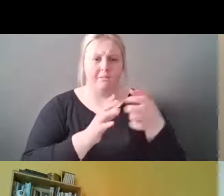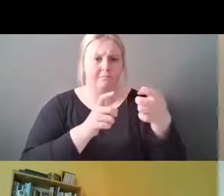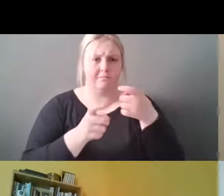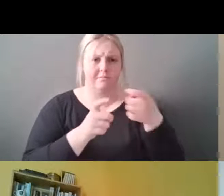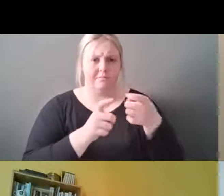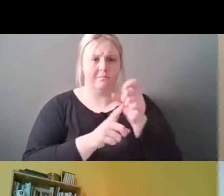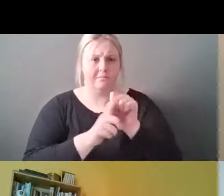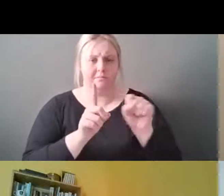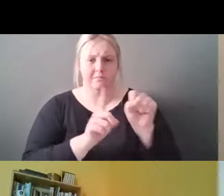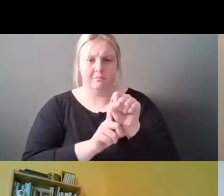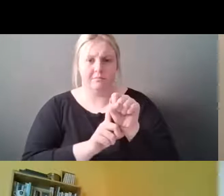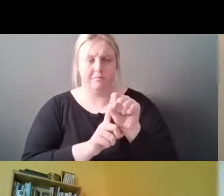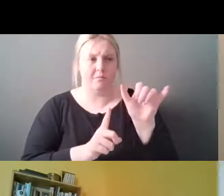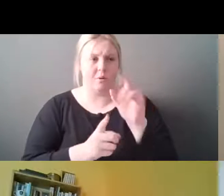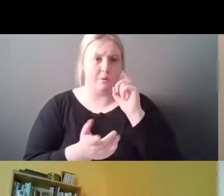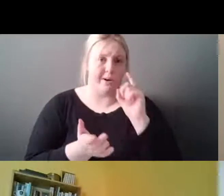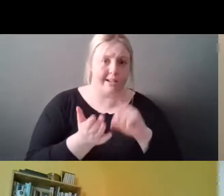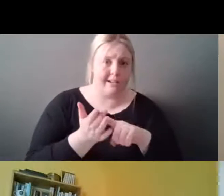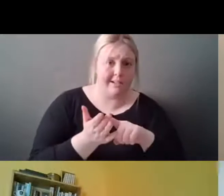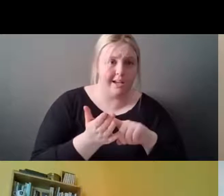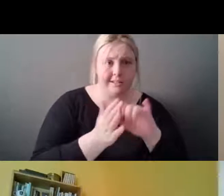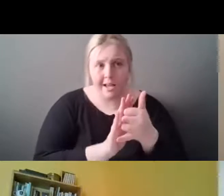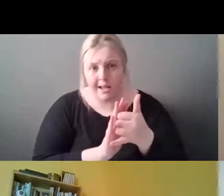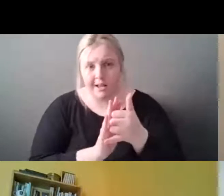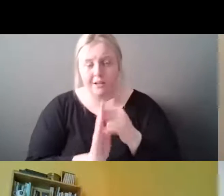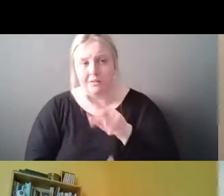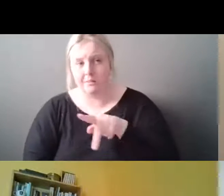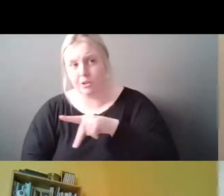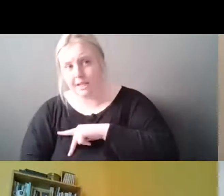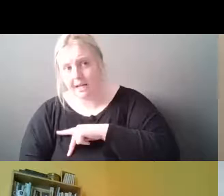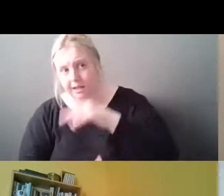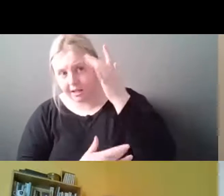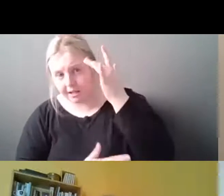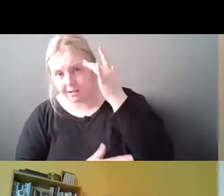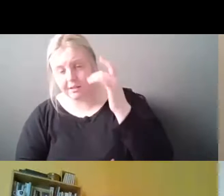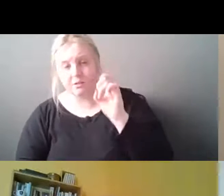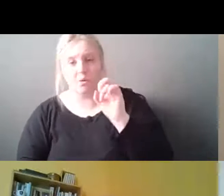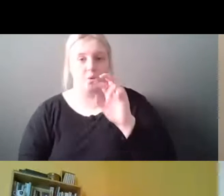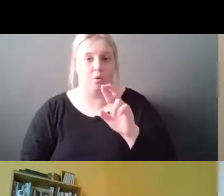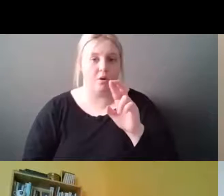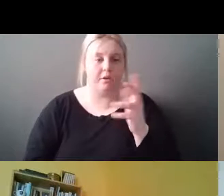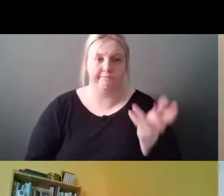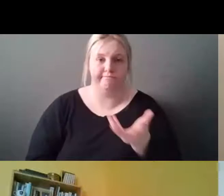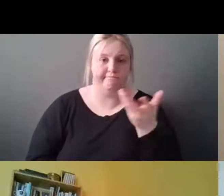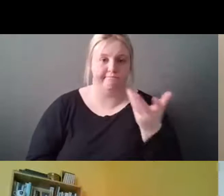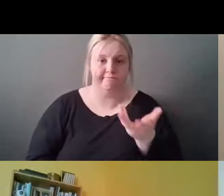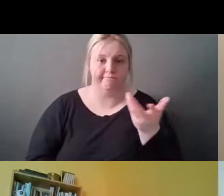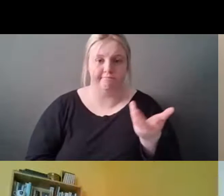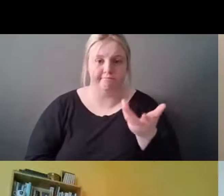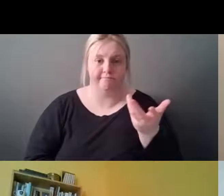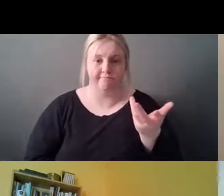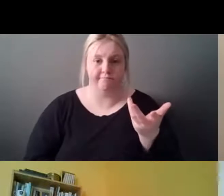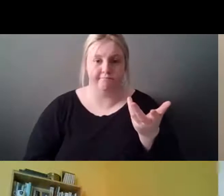is potentially a personality disorder versus just not being a